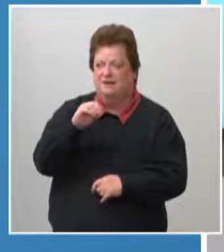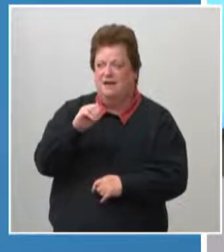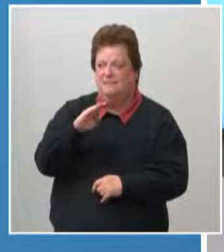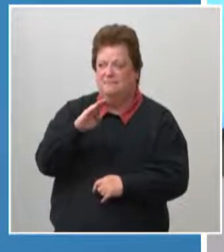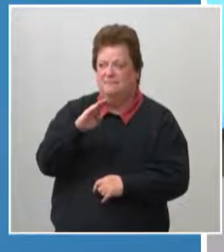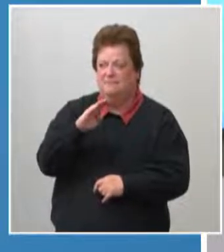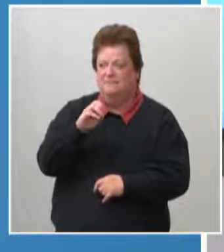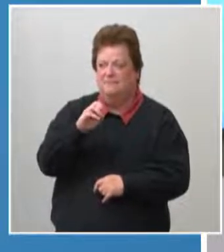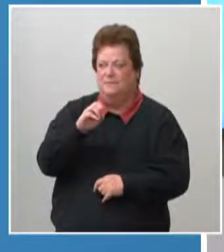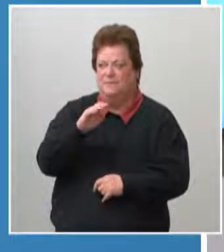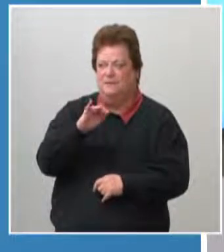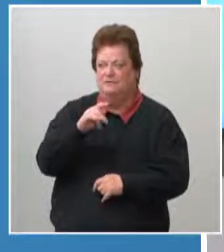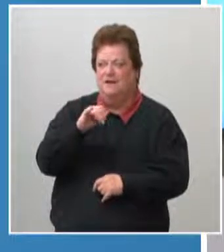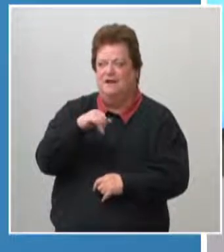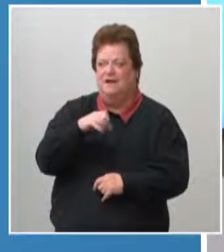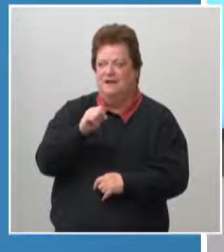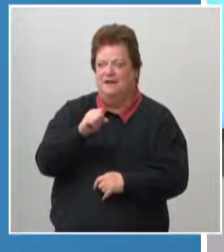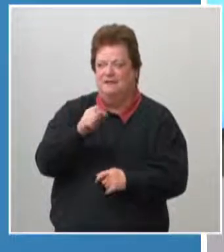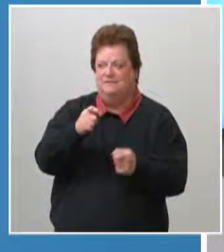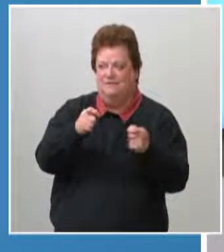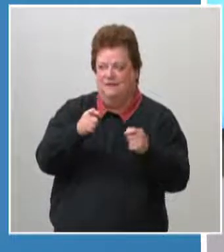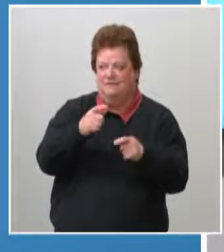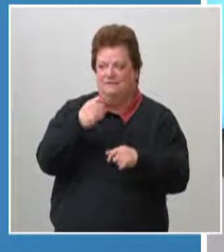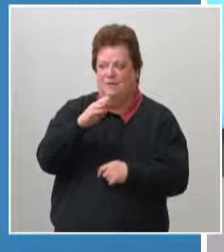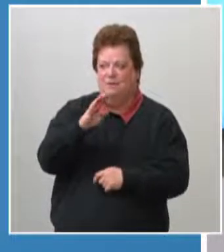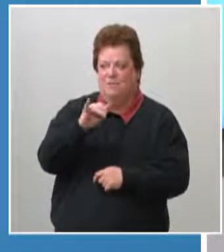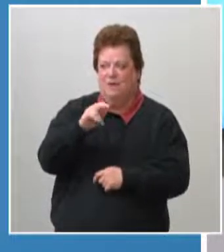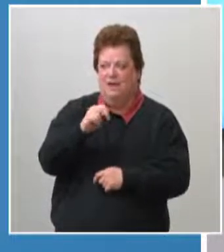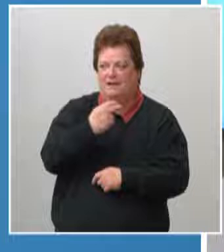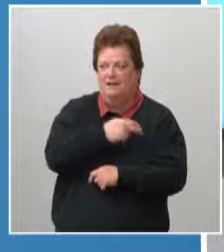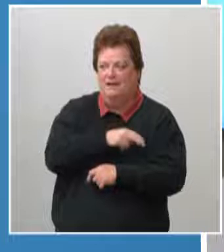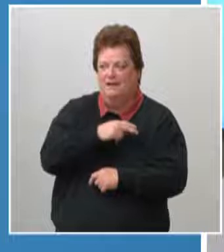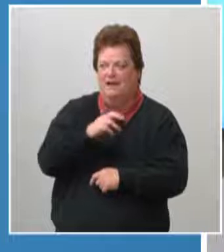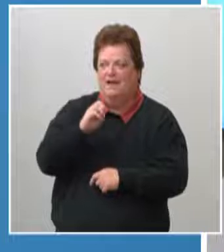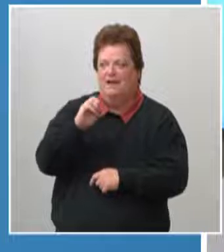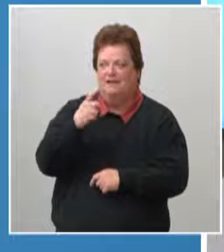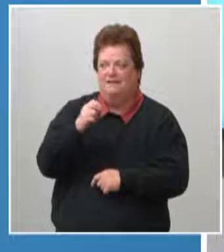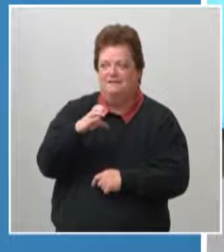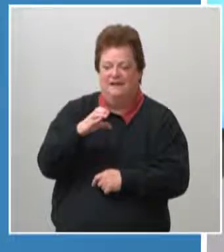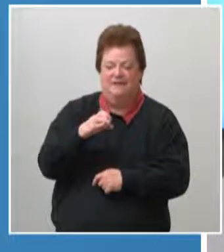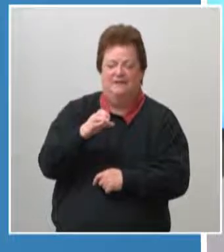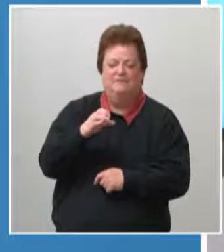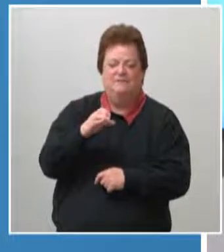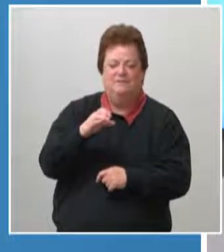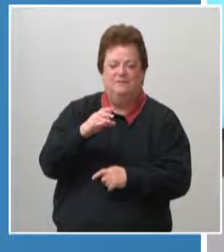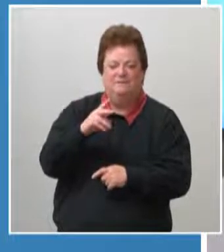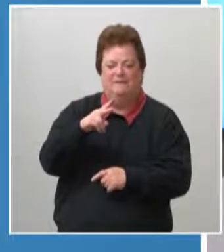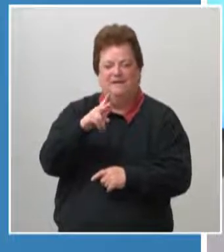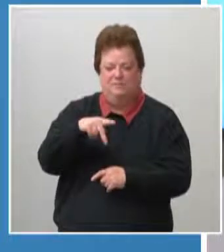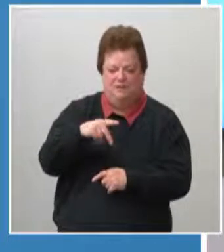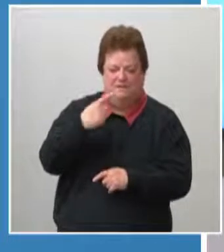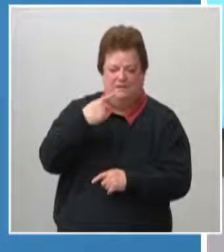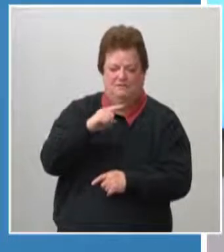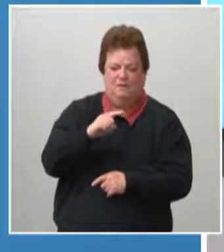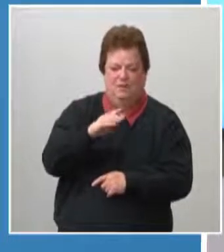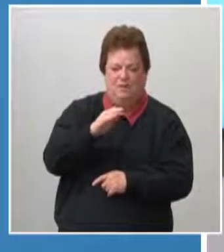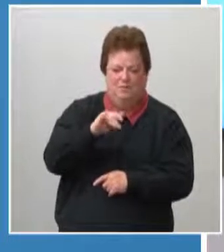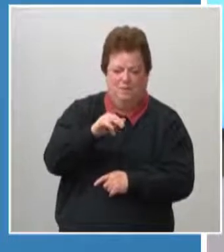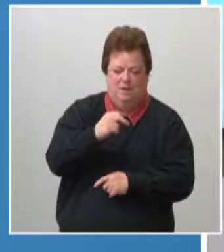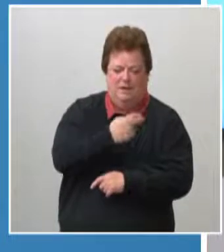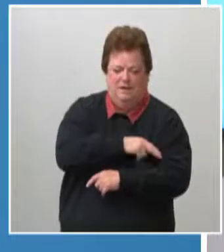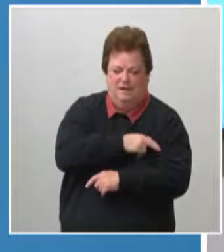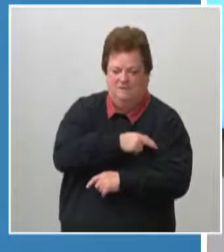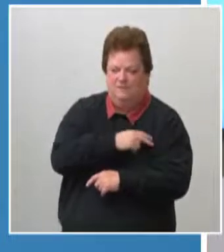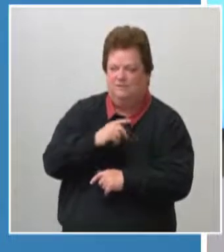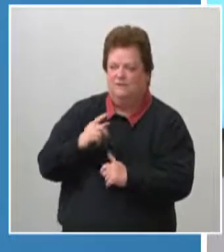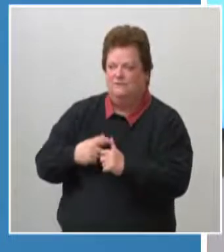and CEO of Bryan Medical Center and Executive Vice President of Bryan Health. We'll start with Dr. Rapp and then turn